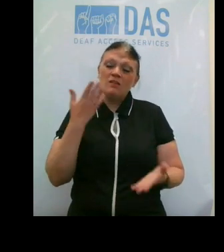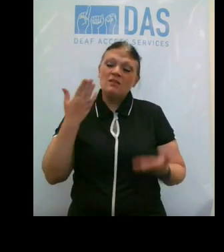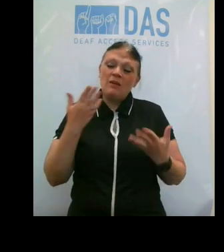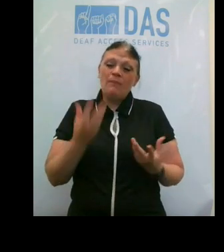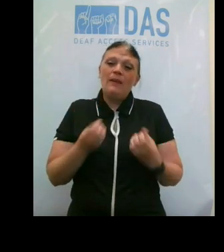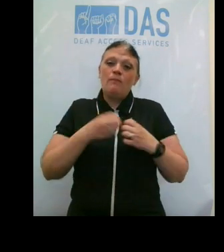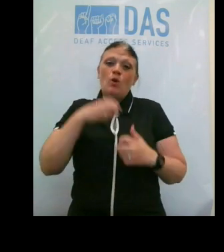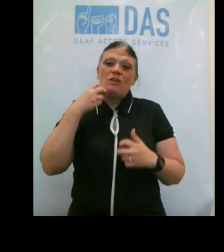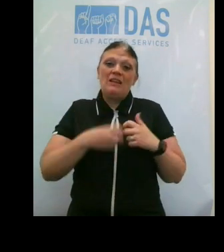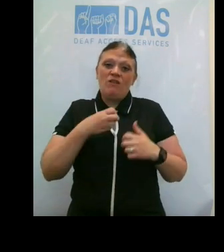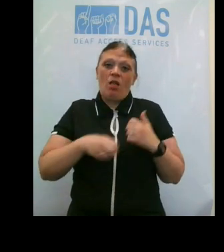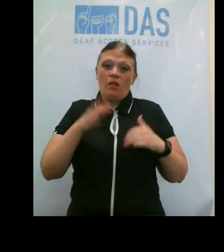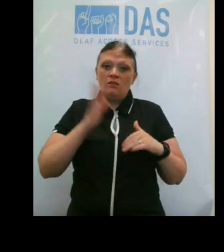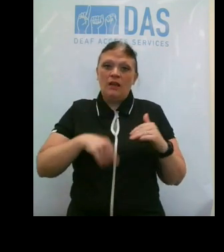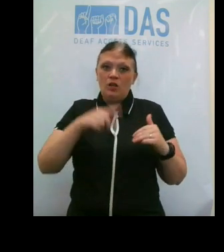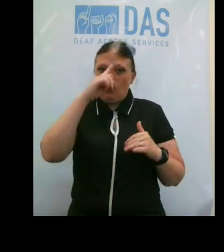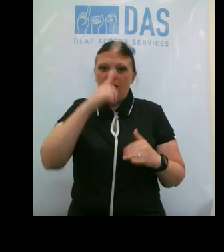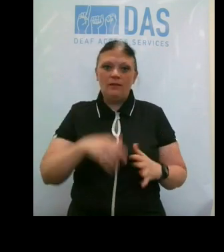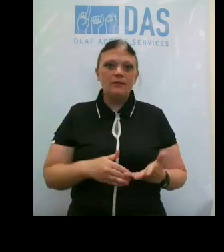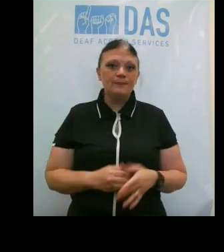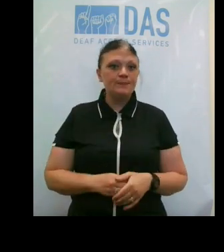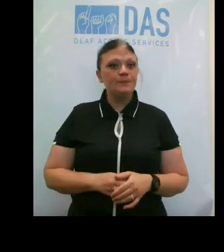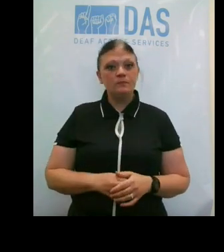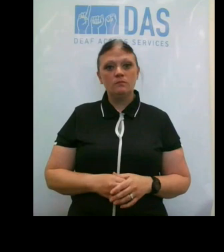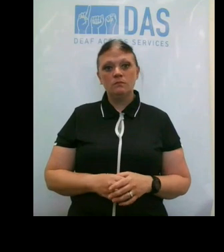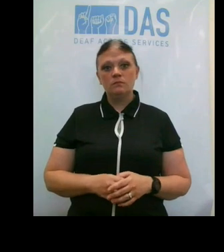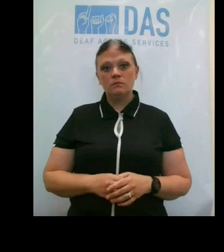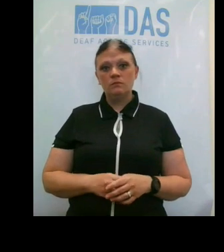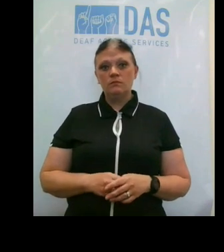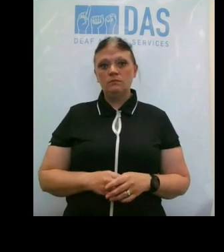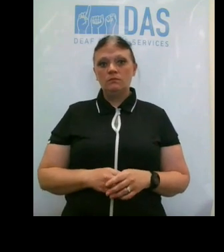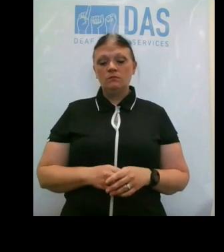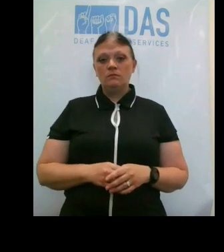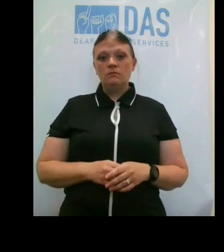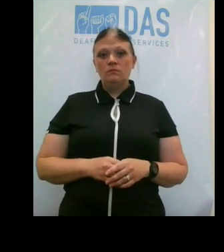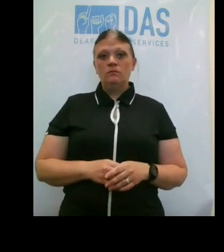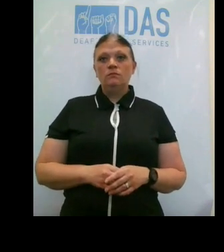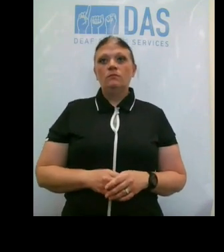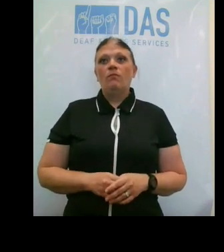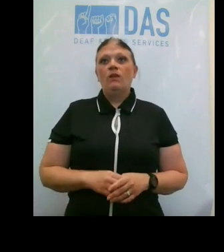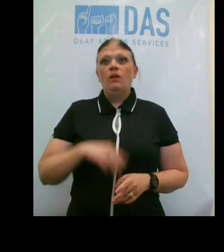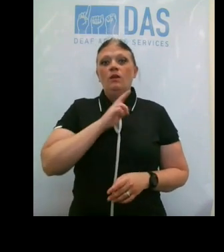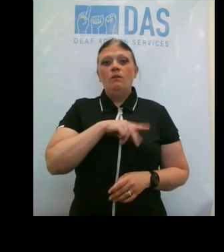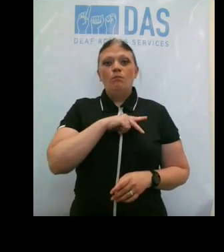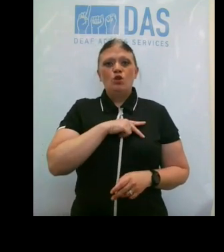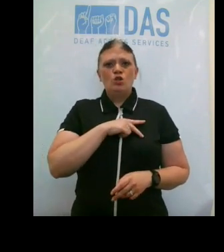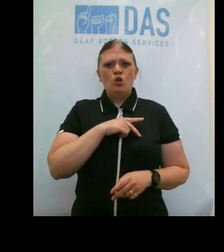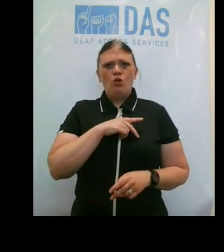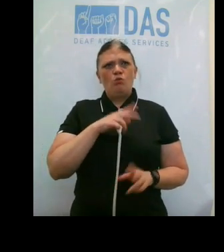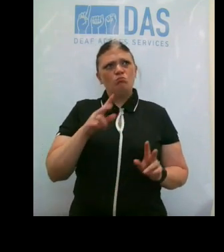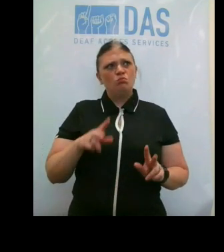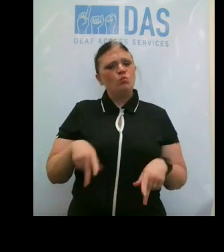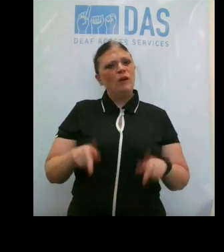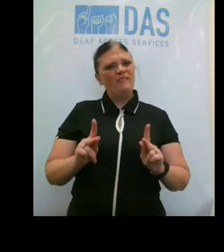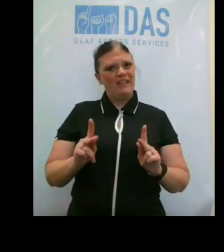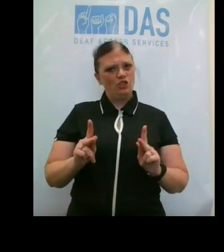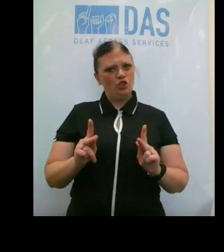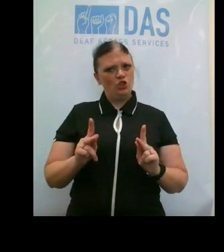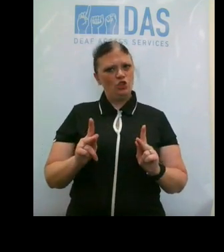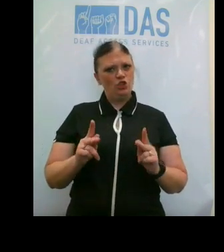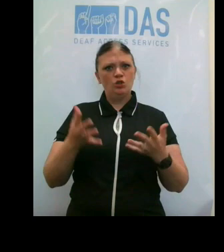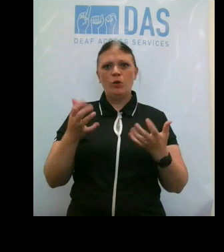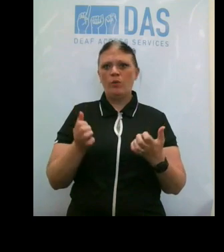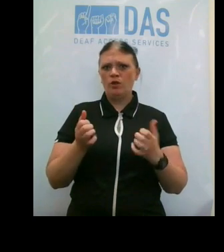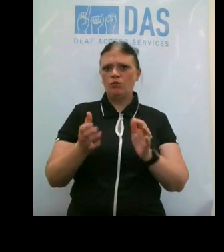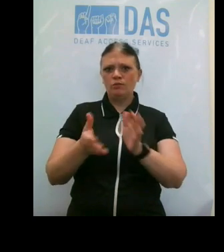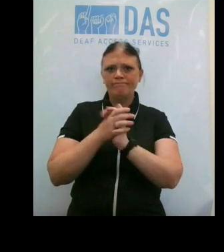think and often is. A little point of personal privilege in the 2 next matters here. I want to give a shout out